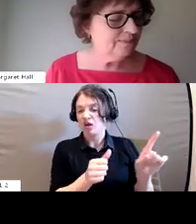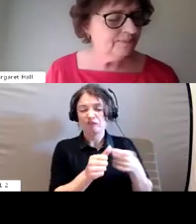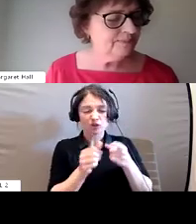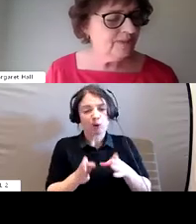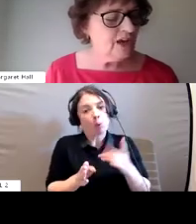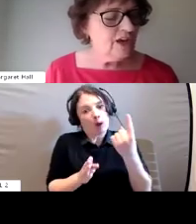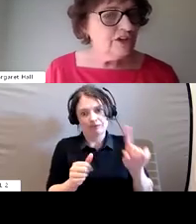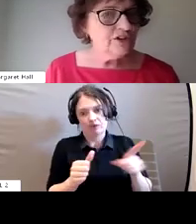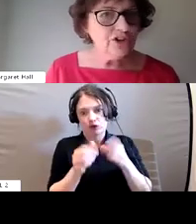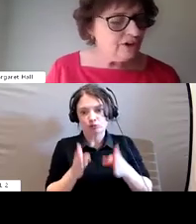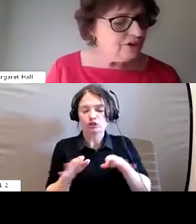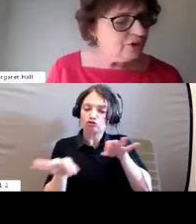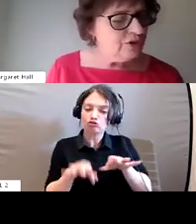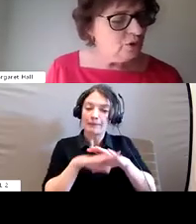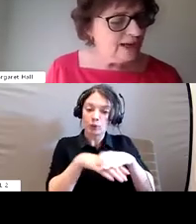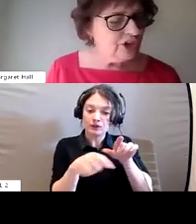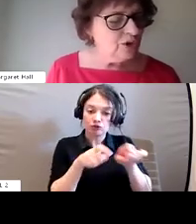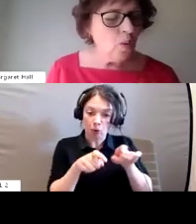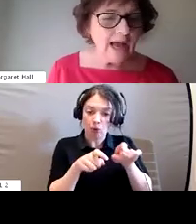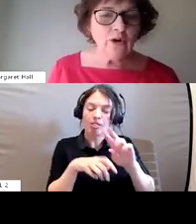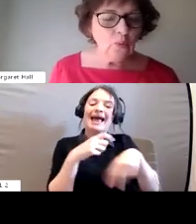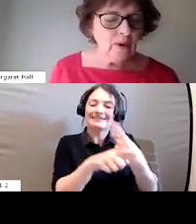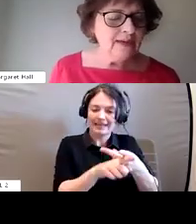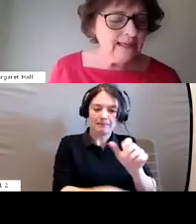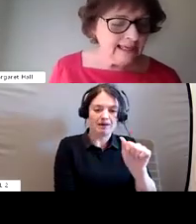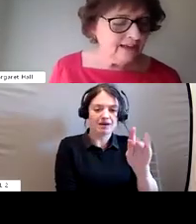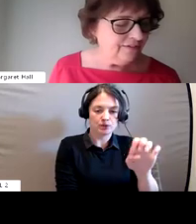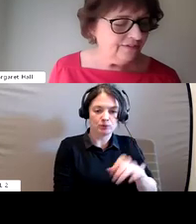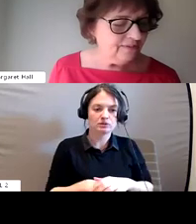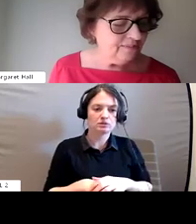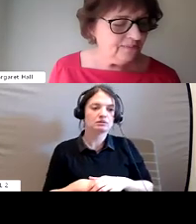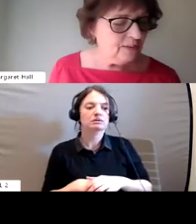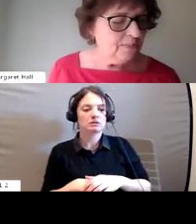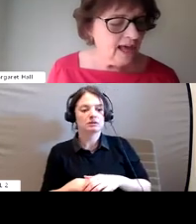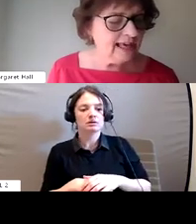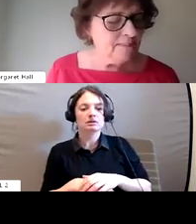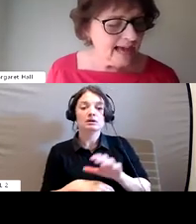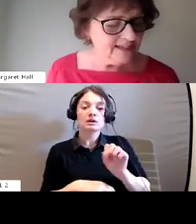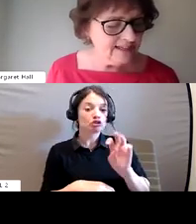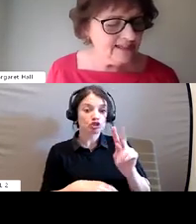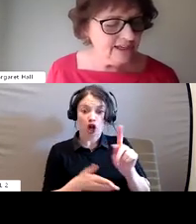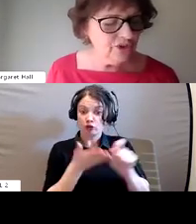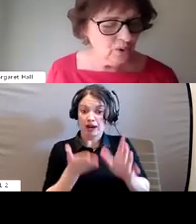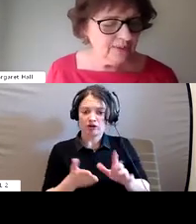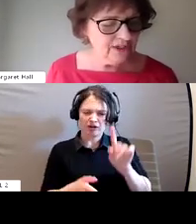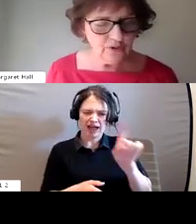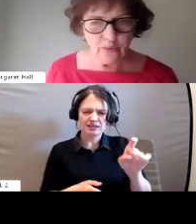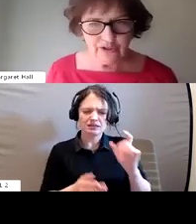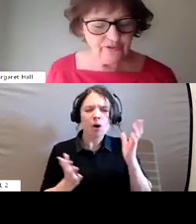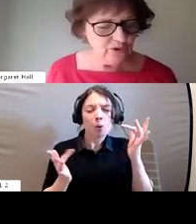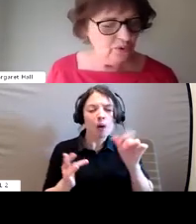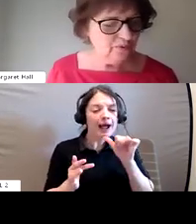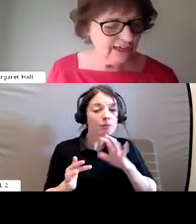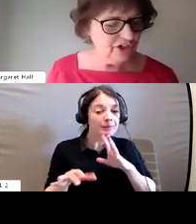abuse. Stark turned the question, why don't women leave, implying a masochistic enjoyment